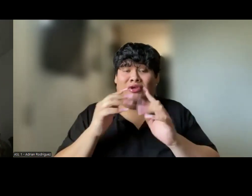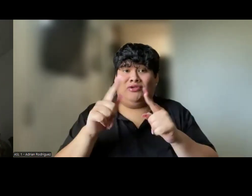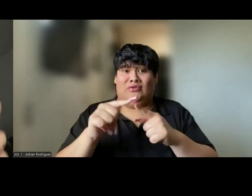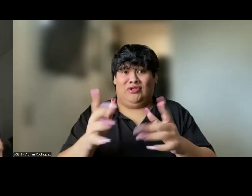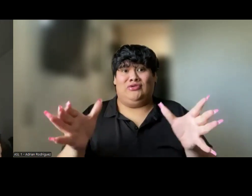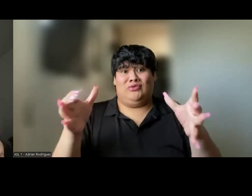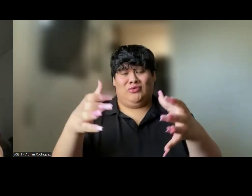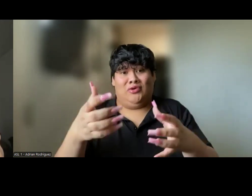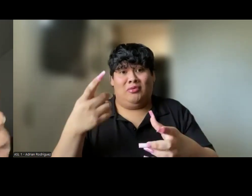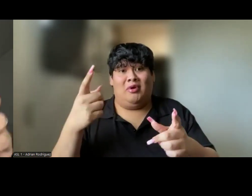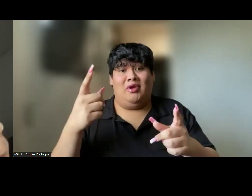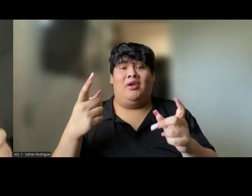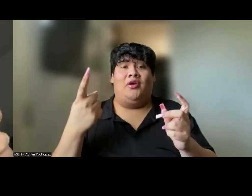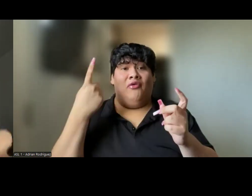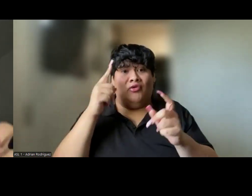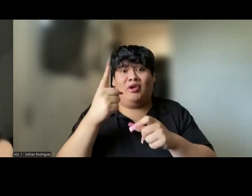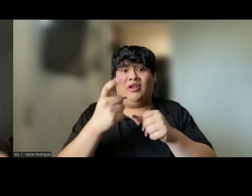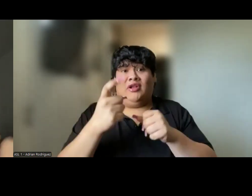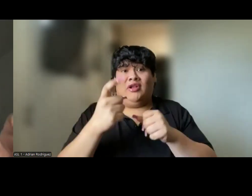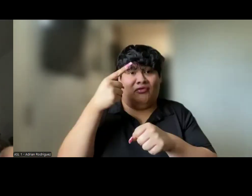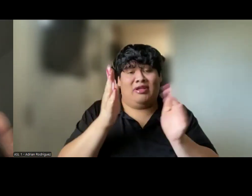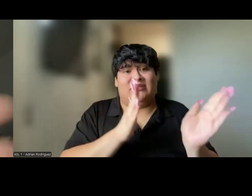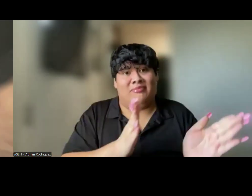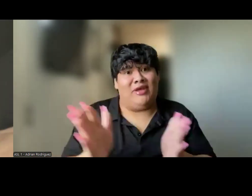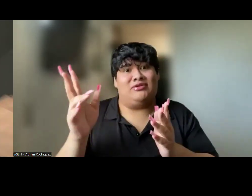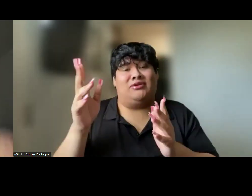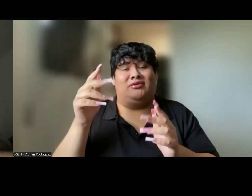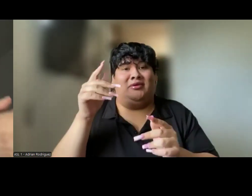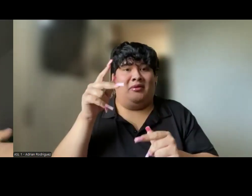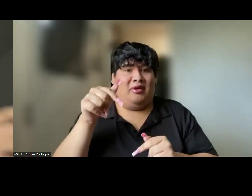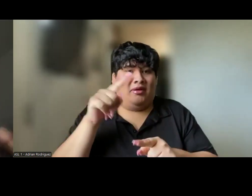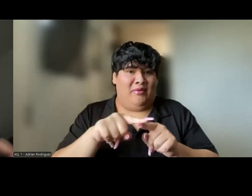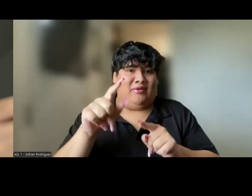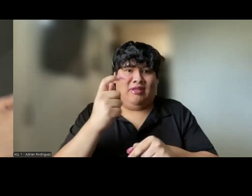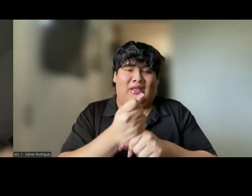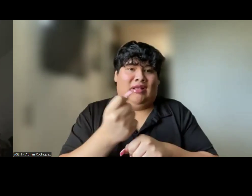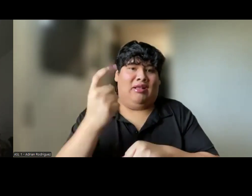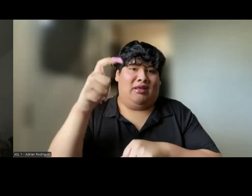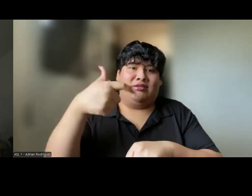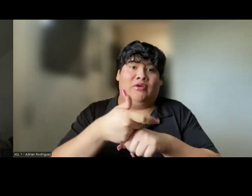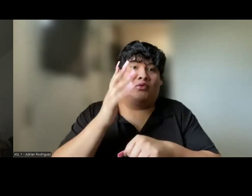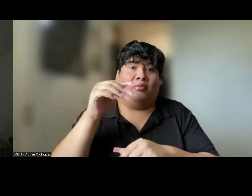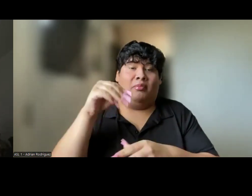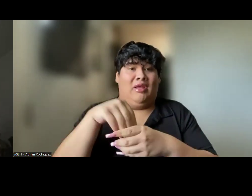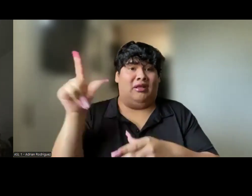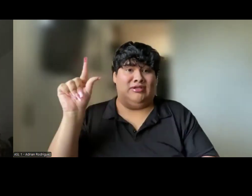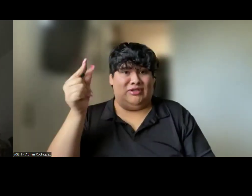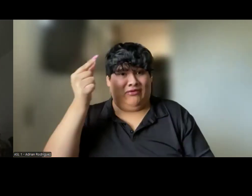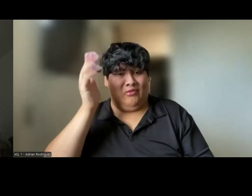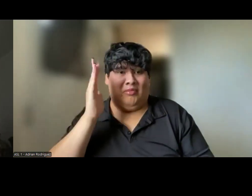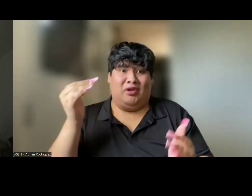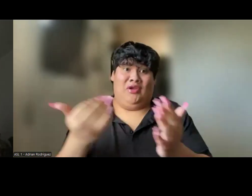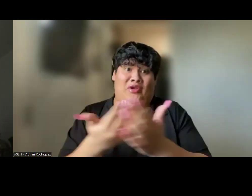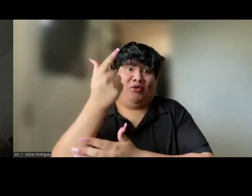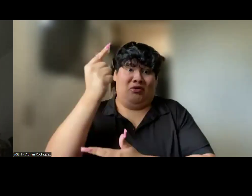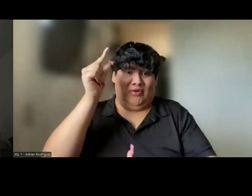of like another year of the master plan update because the next one won't be under this governor.